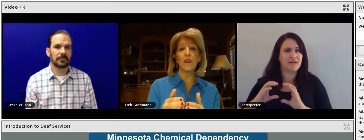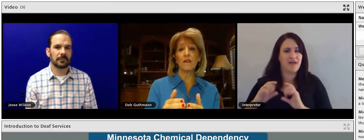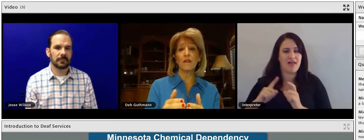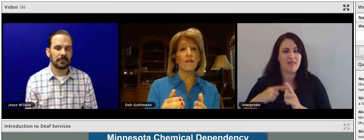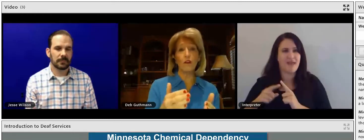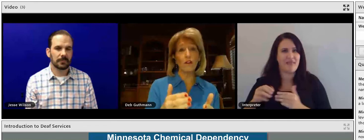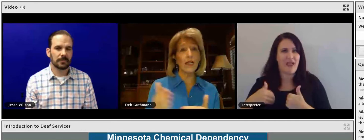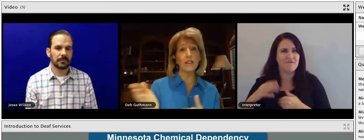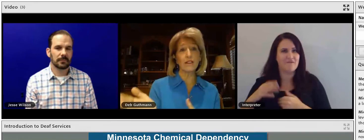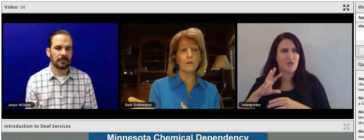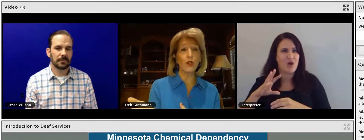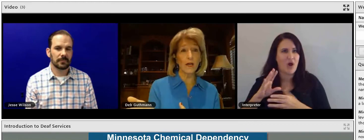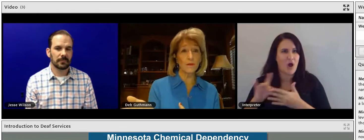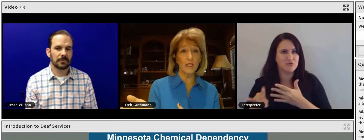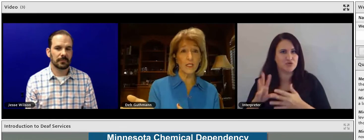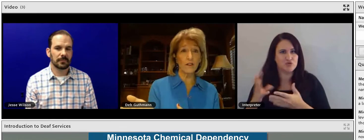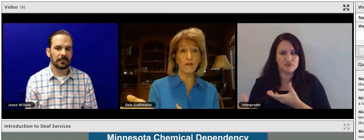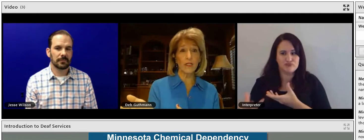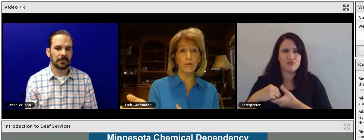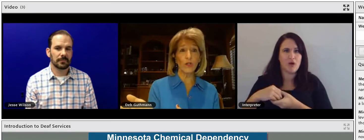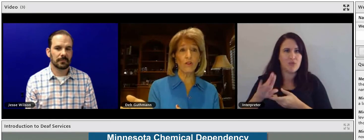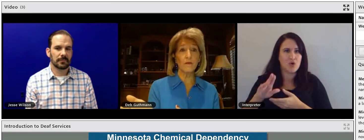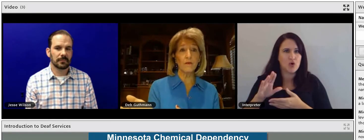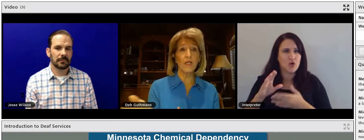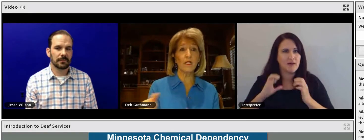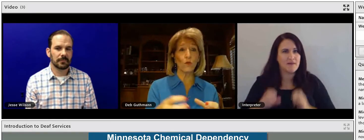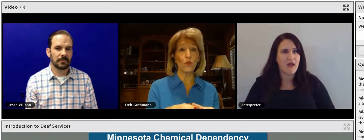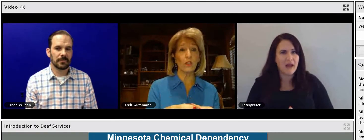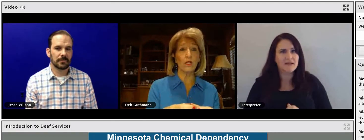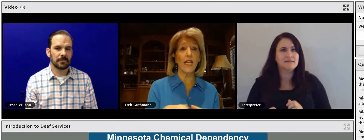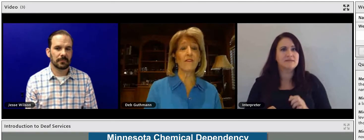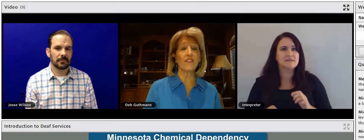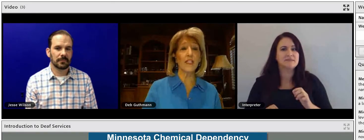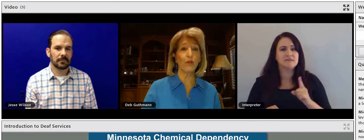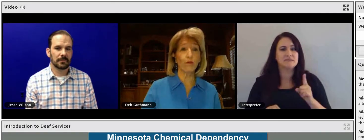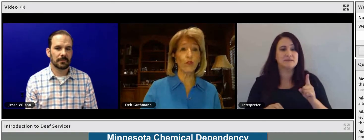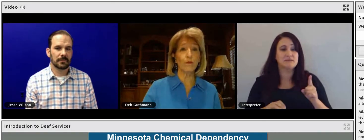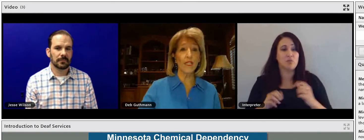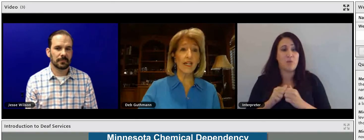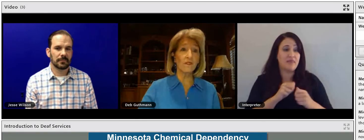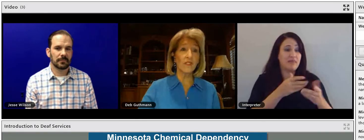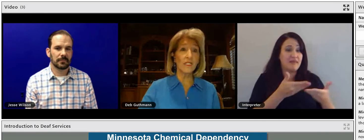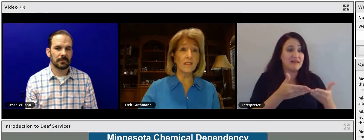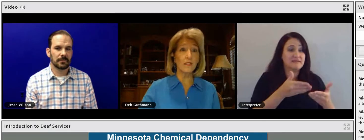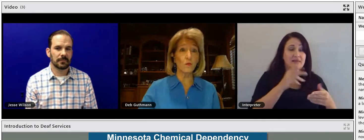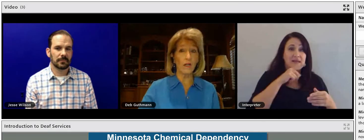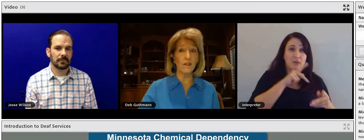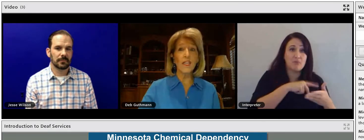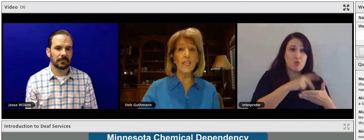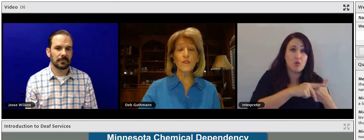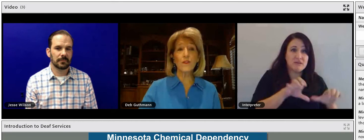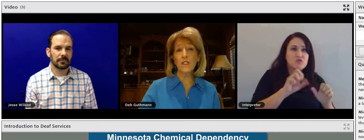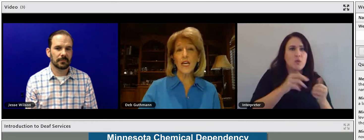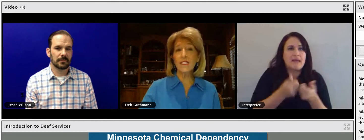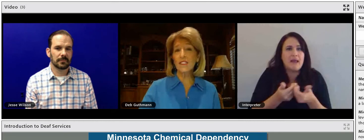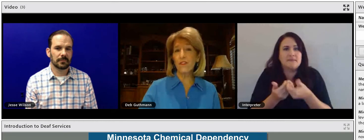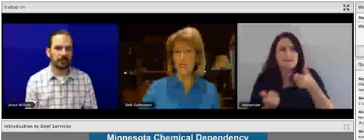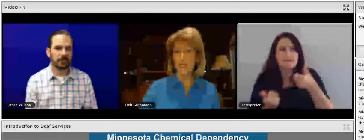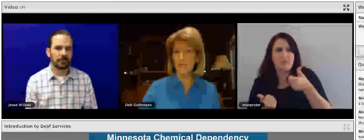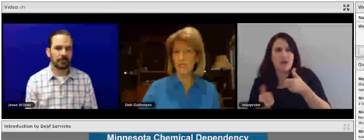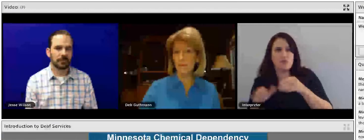to involve their clients in programs that the hearing program does, or have separate groups and activities